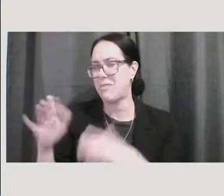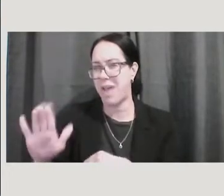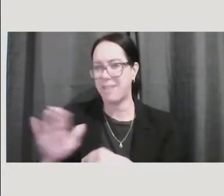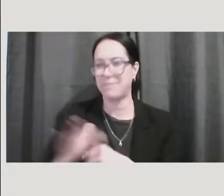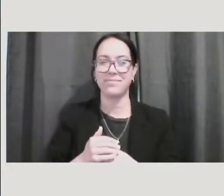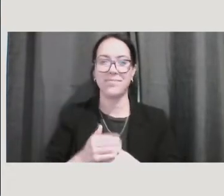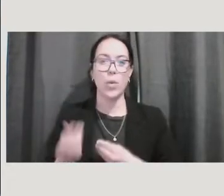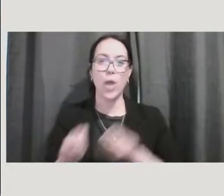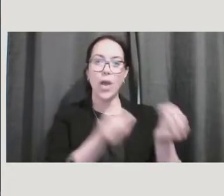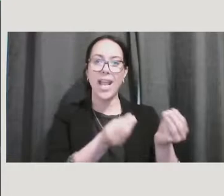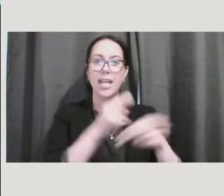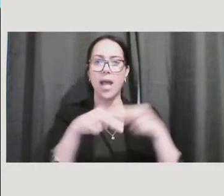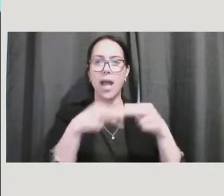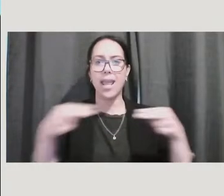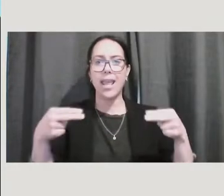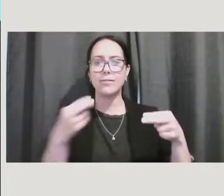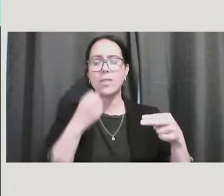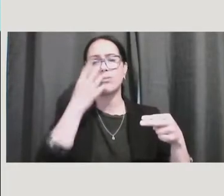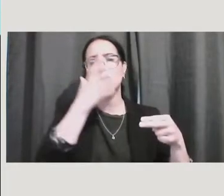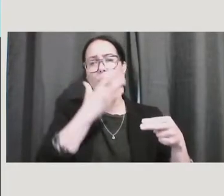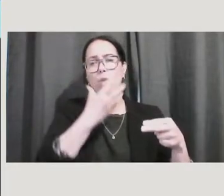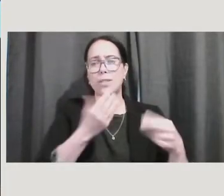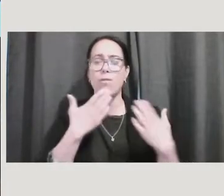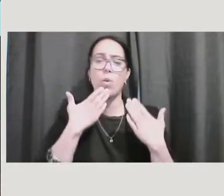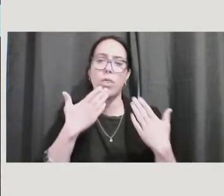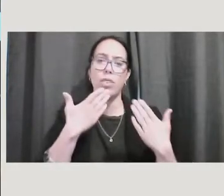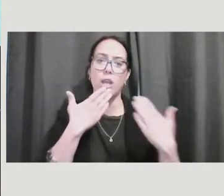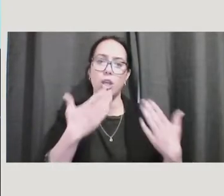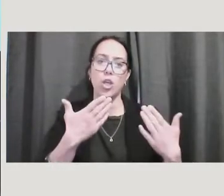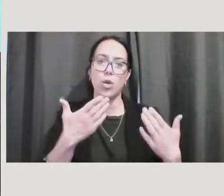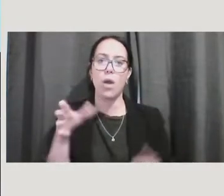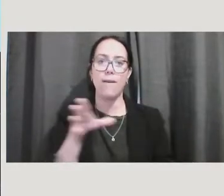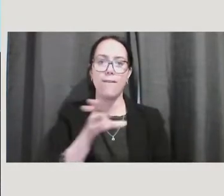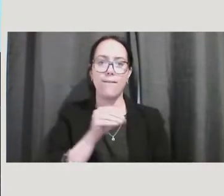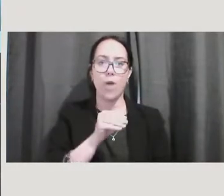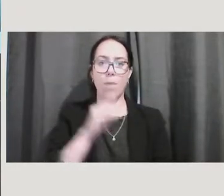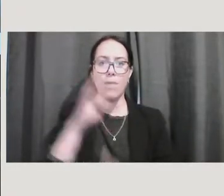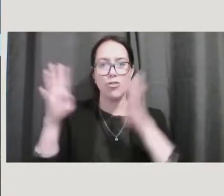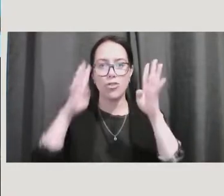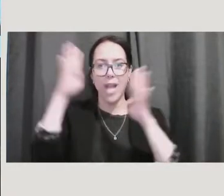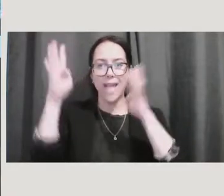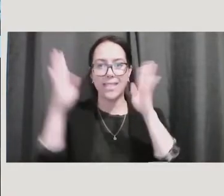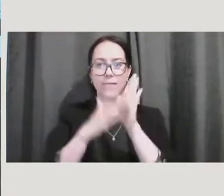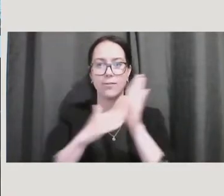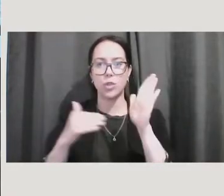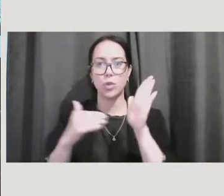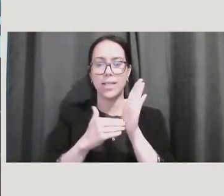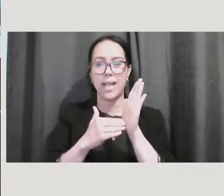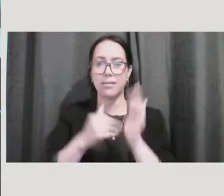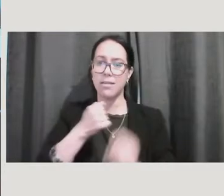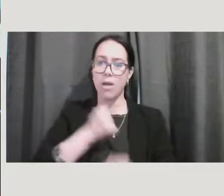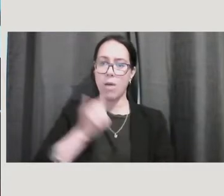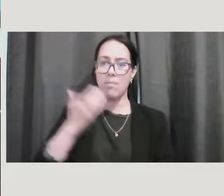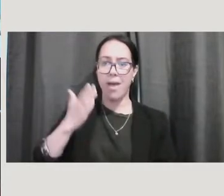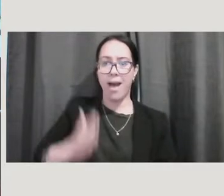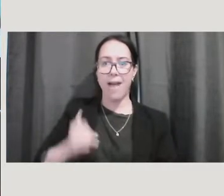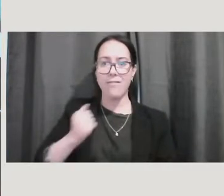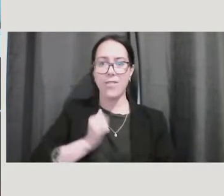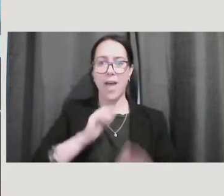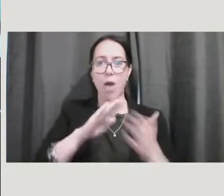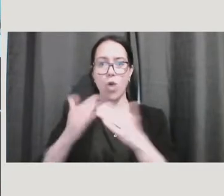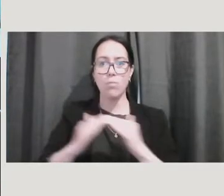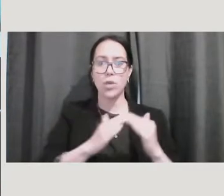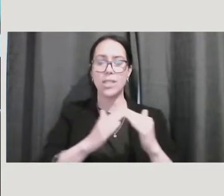gift now this is a beautiful thank you from uh from creative New Zealand on behalf of our community we just want to